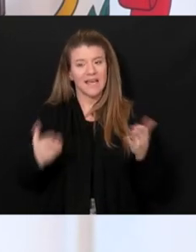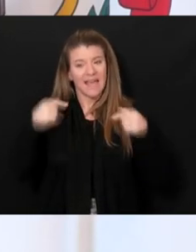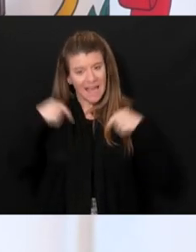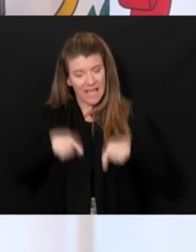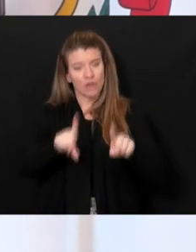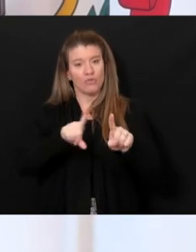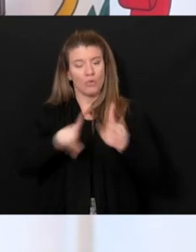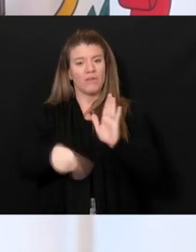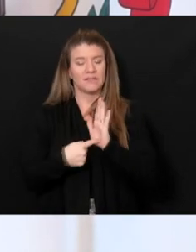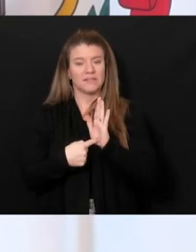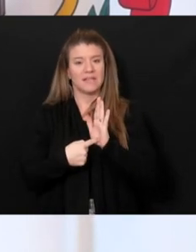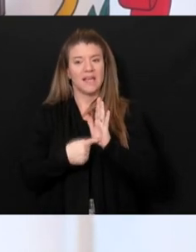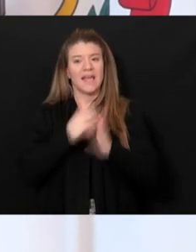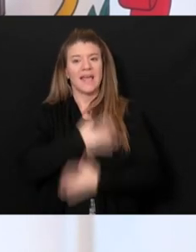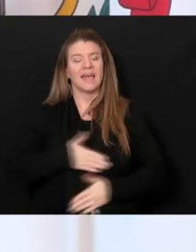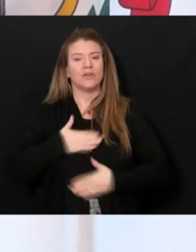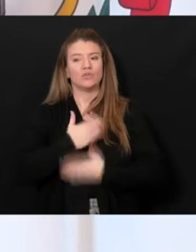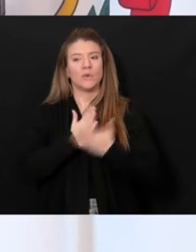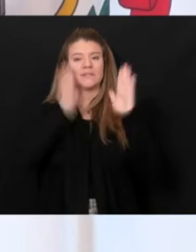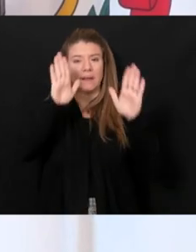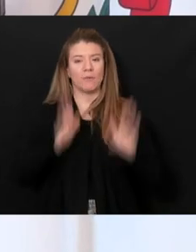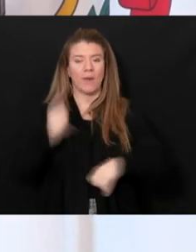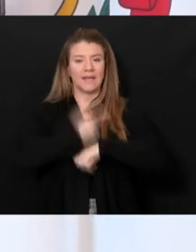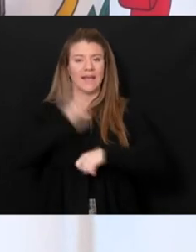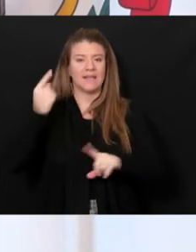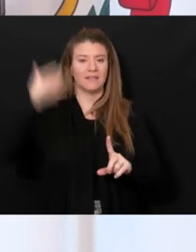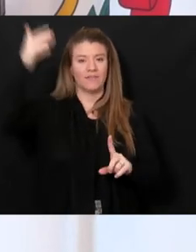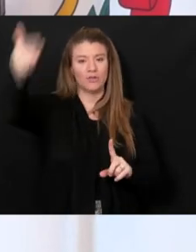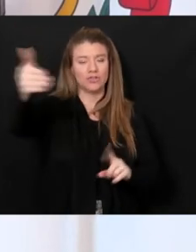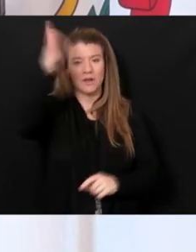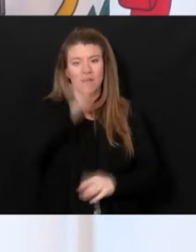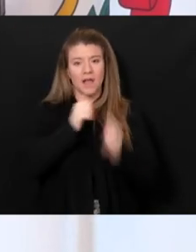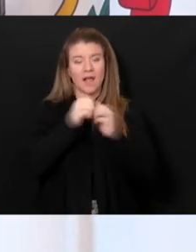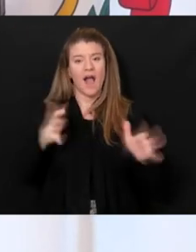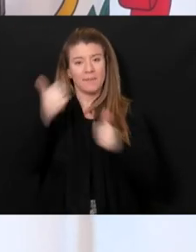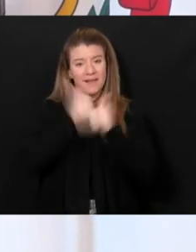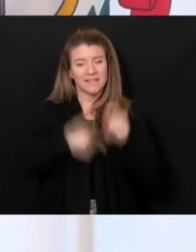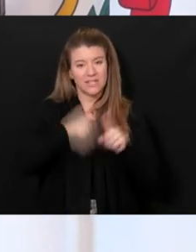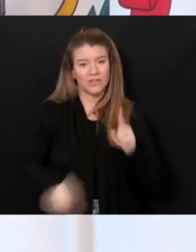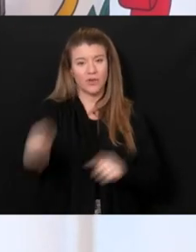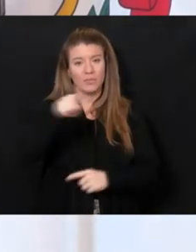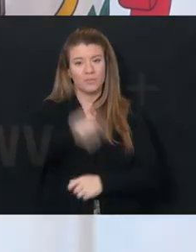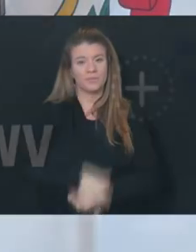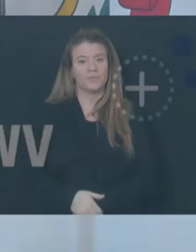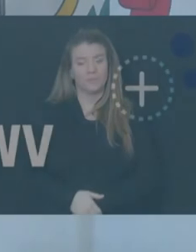this, and then enjoy some great days in front of us. God bless each and every one of you.